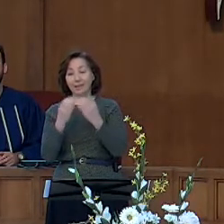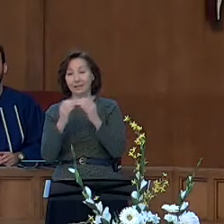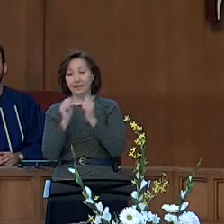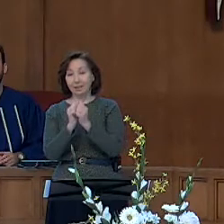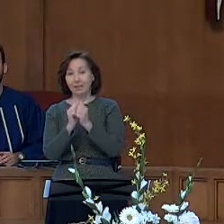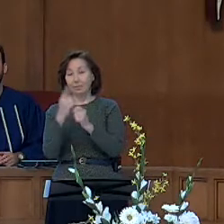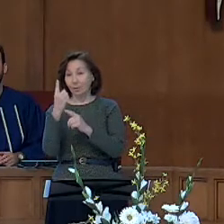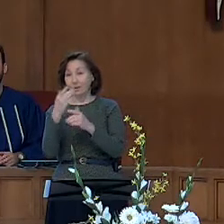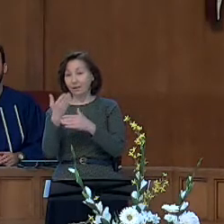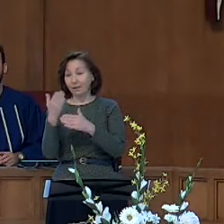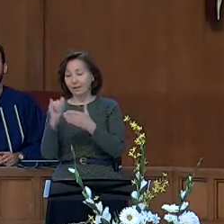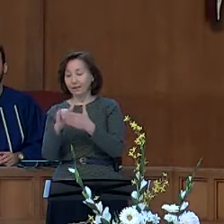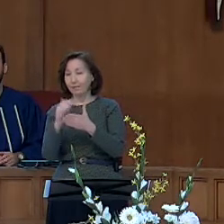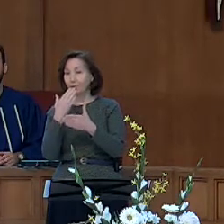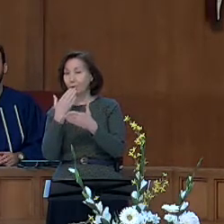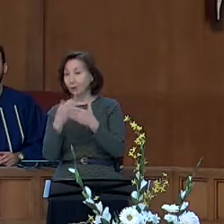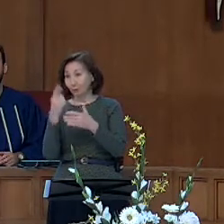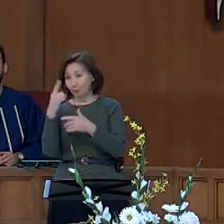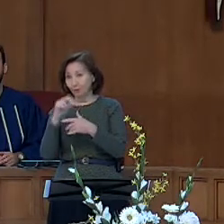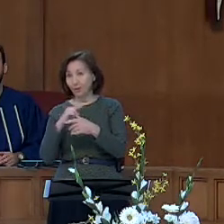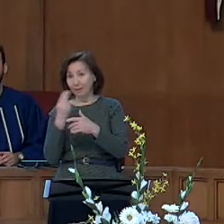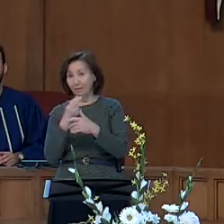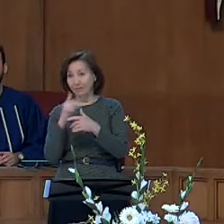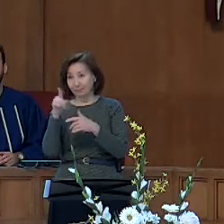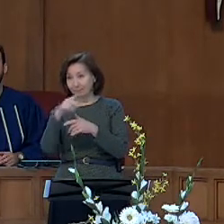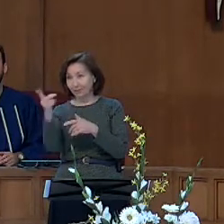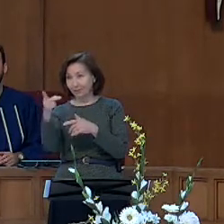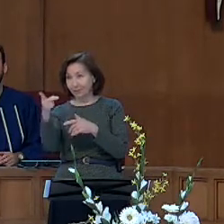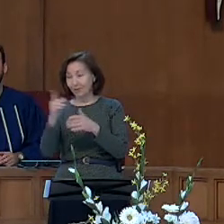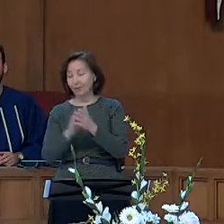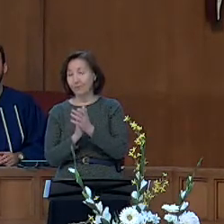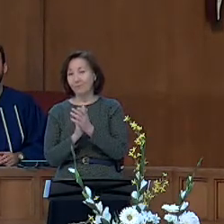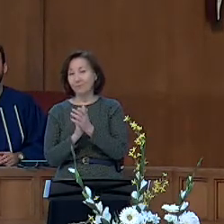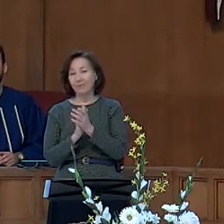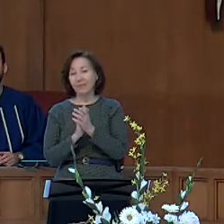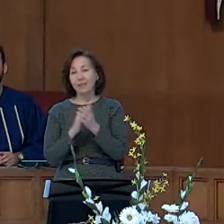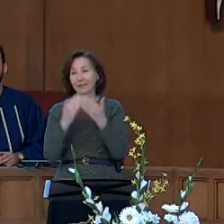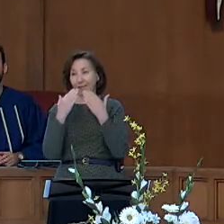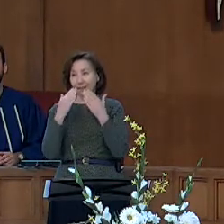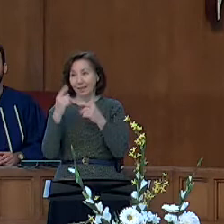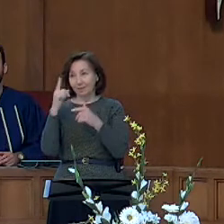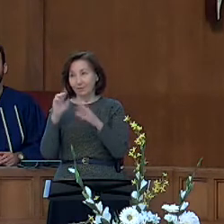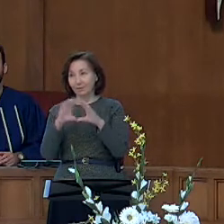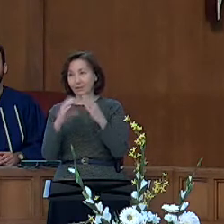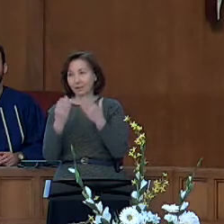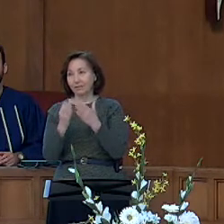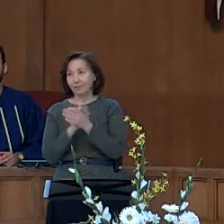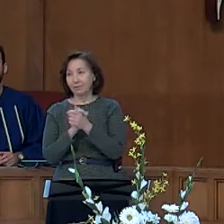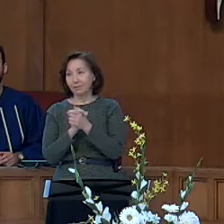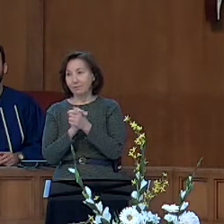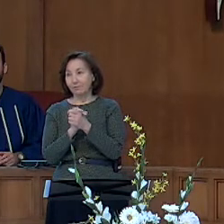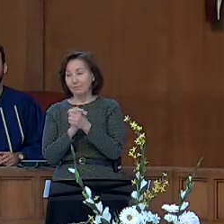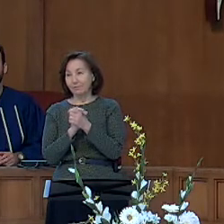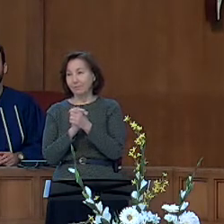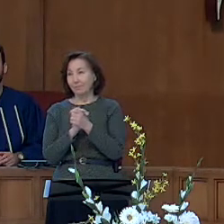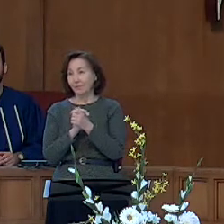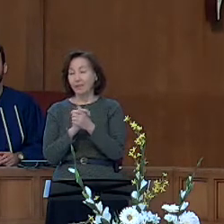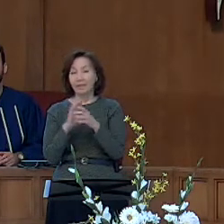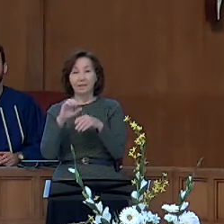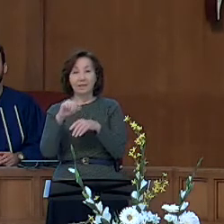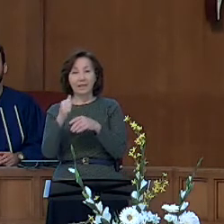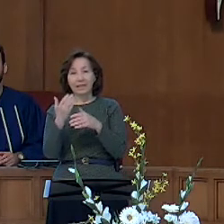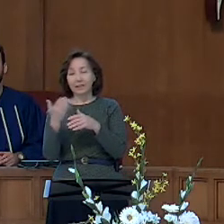been good for us is having class together. So I really enjoy you being in the class. Anything was important